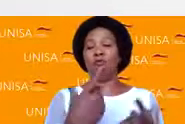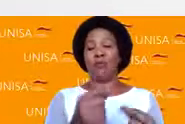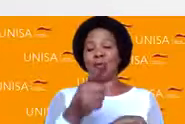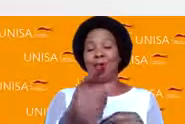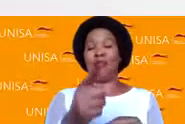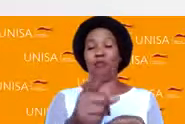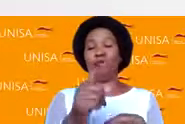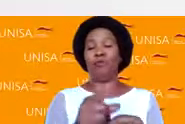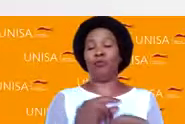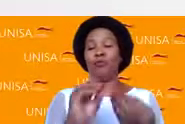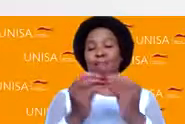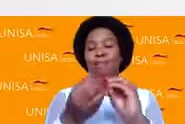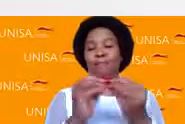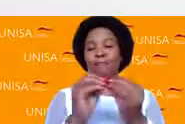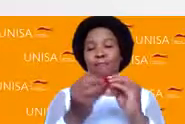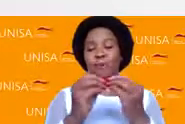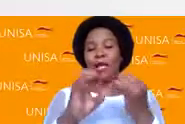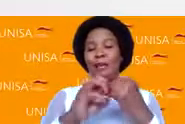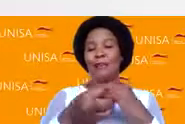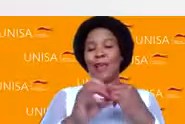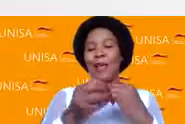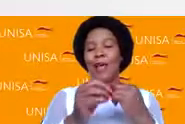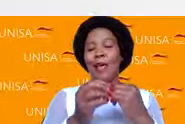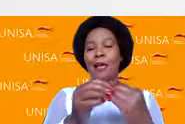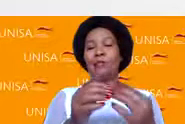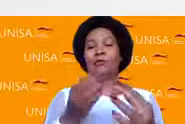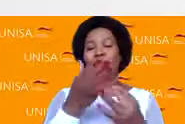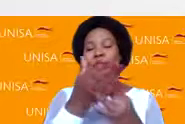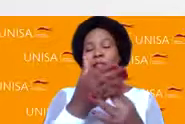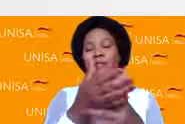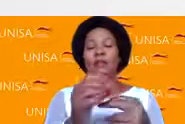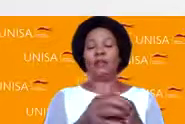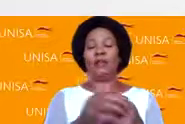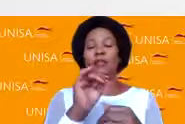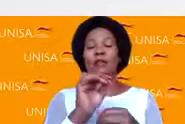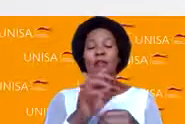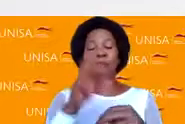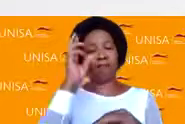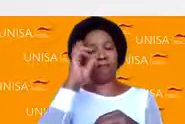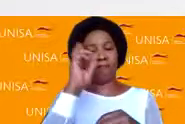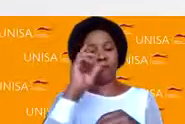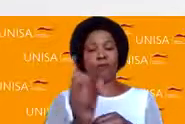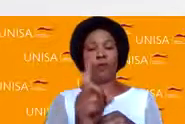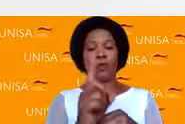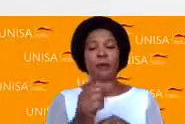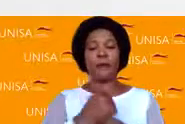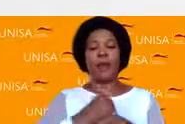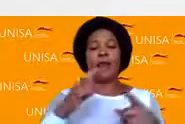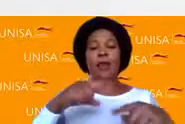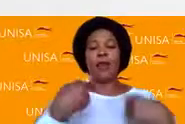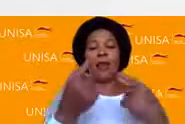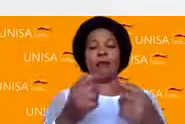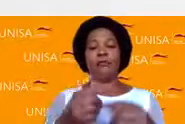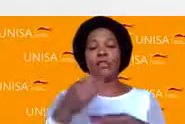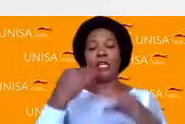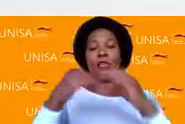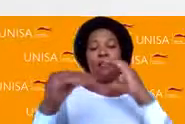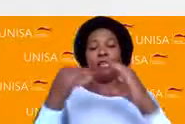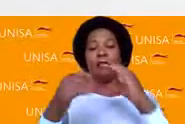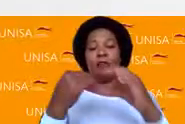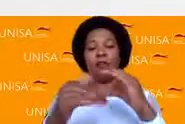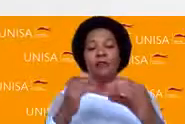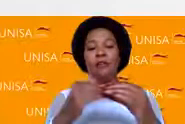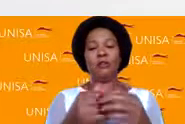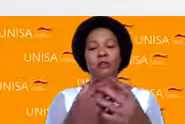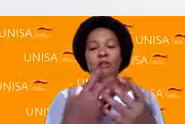activated, and then try and sign in. Just remember that your myLife email will usually have the form